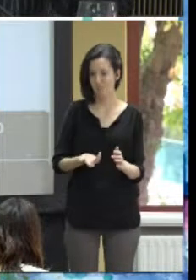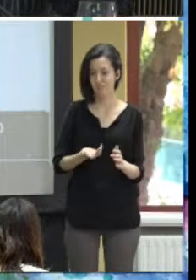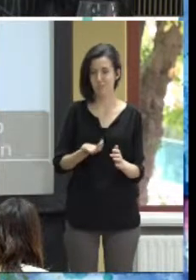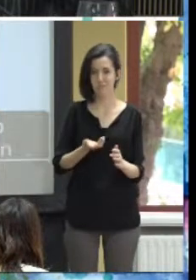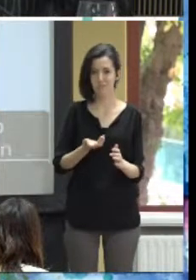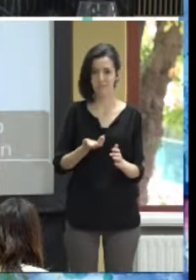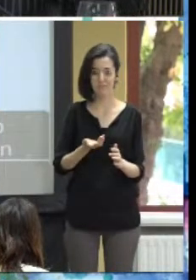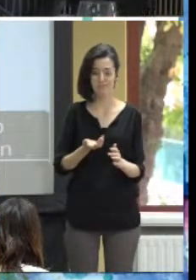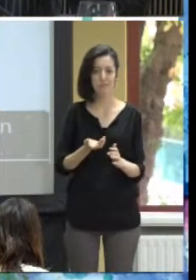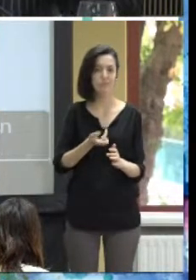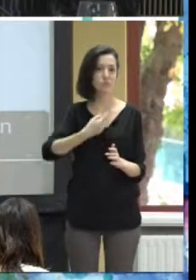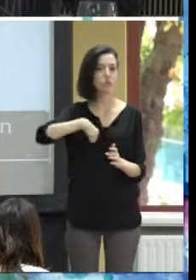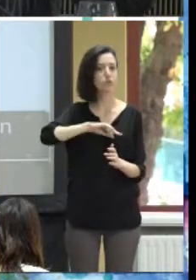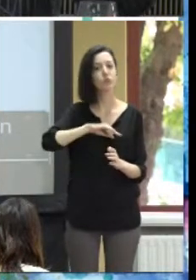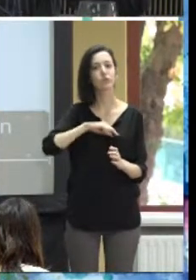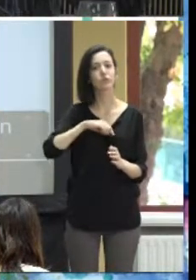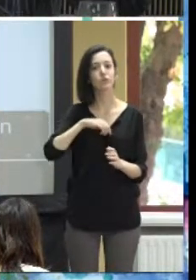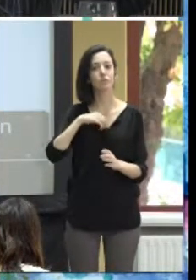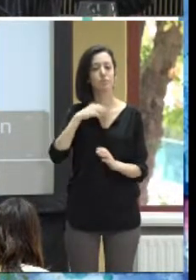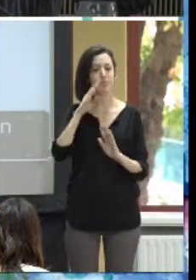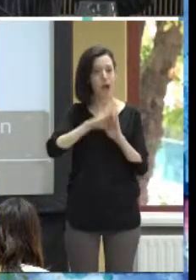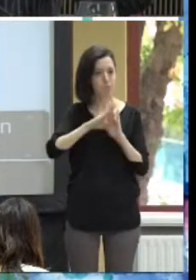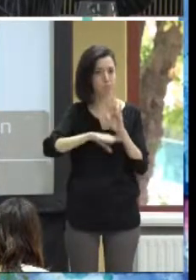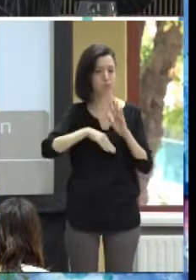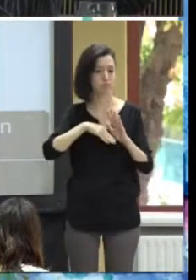item of information, whether it's text, picture,